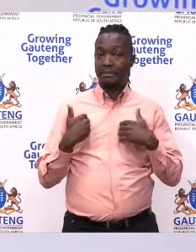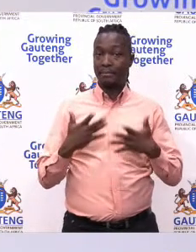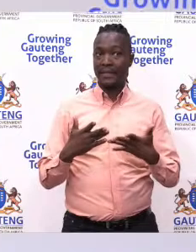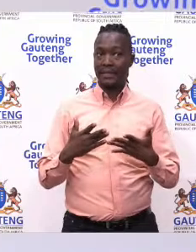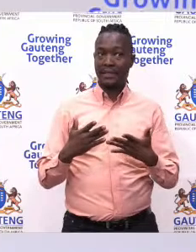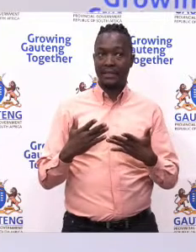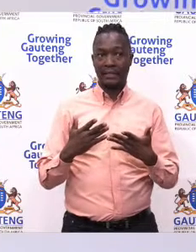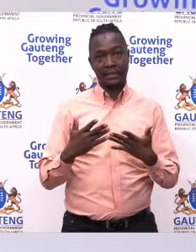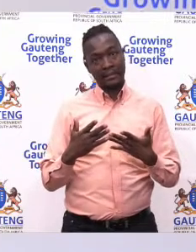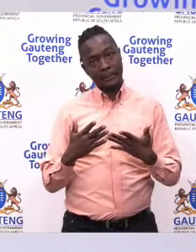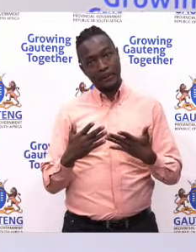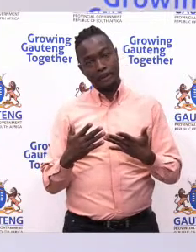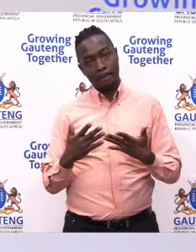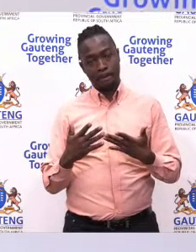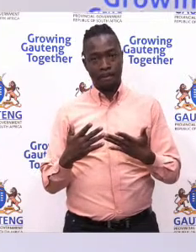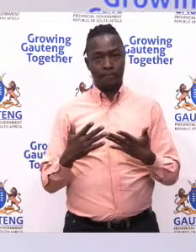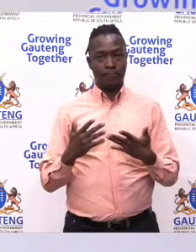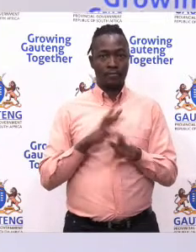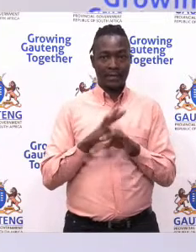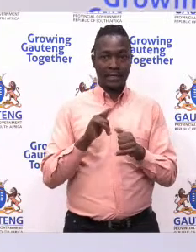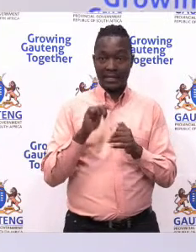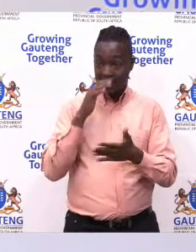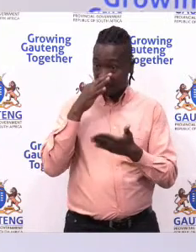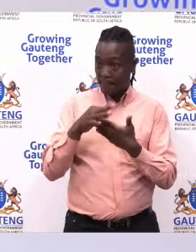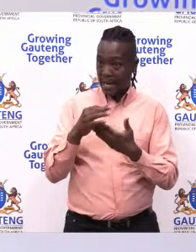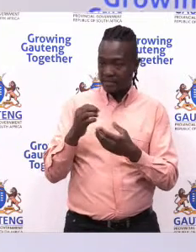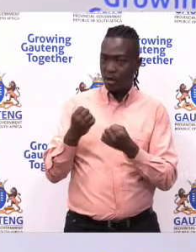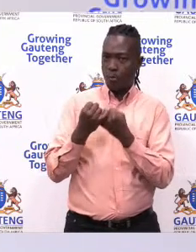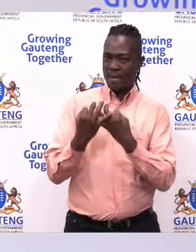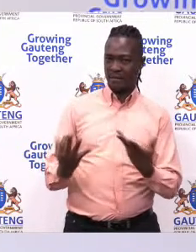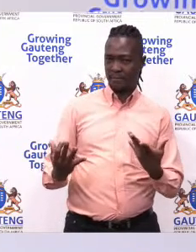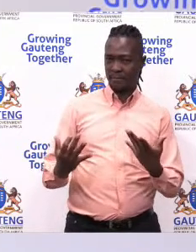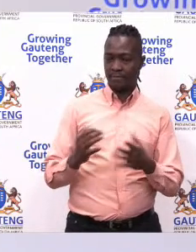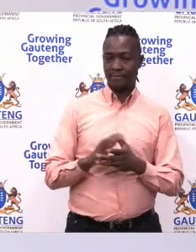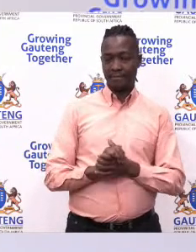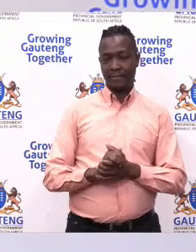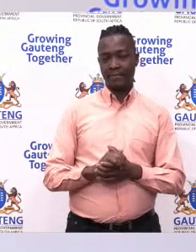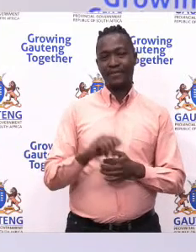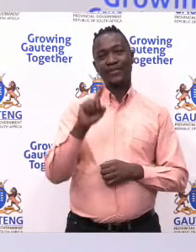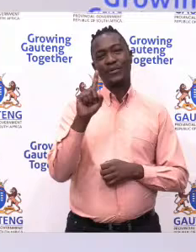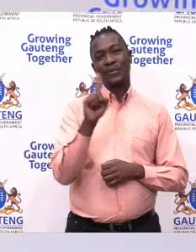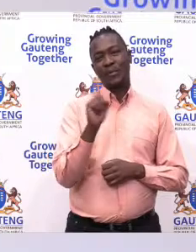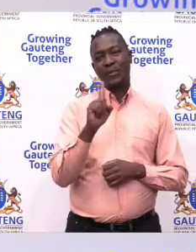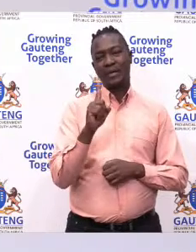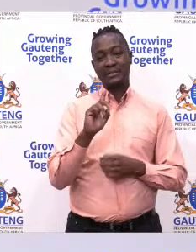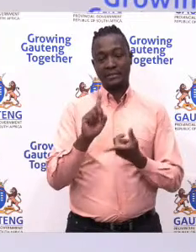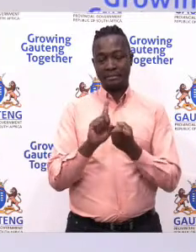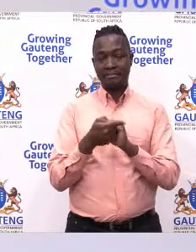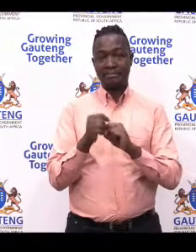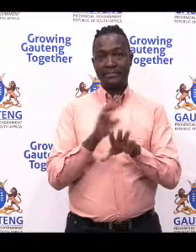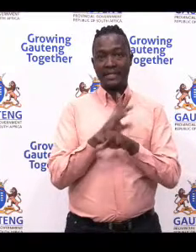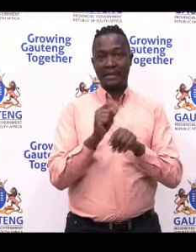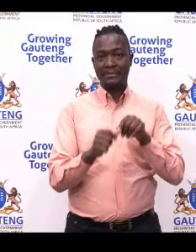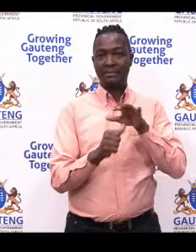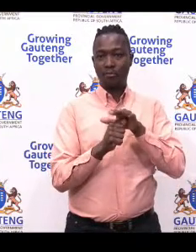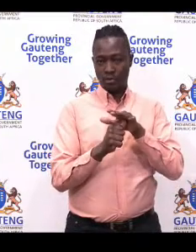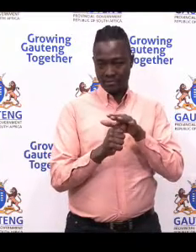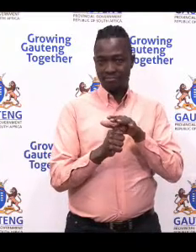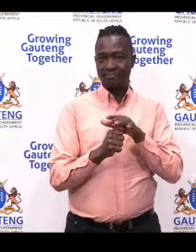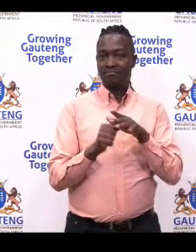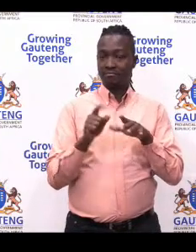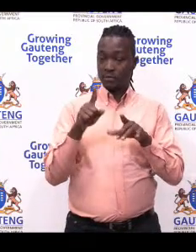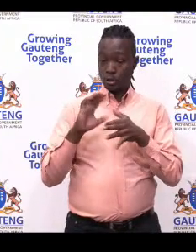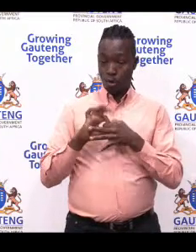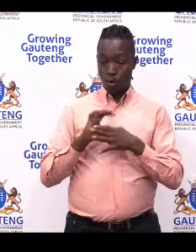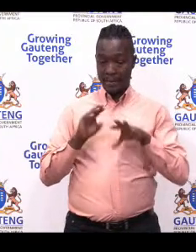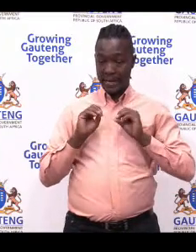that had applied. What becomes important is that over and above home education, which is when a